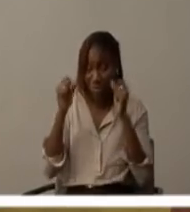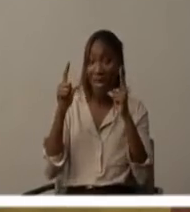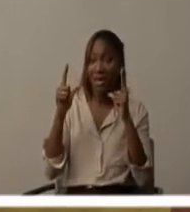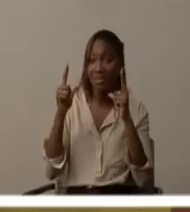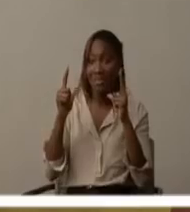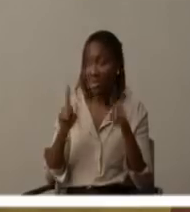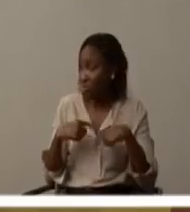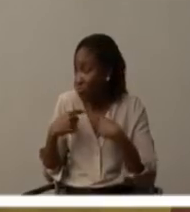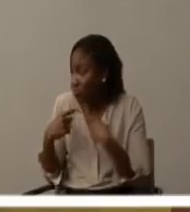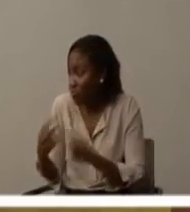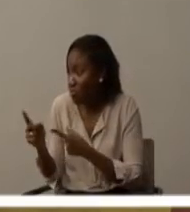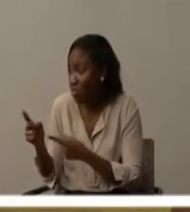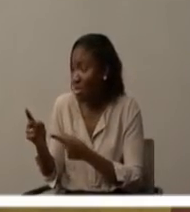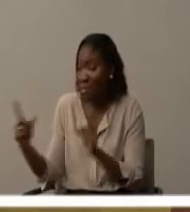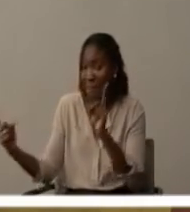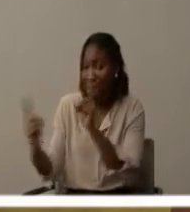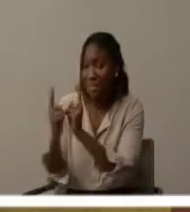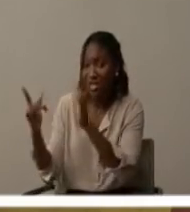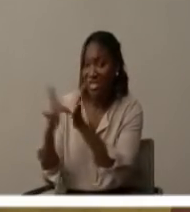dialogue.